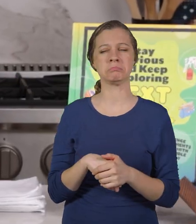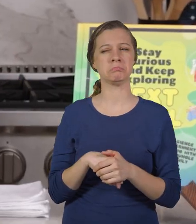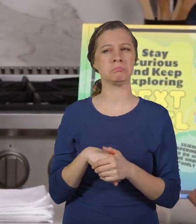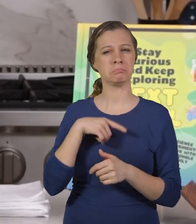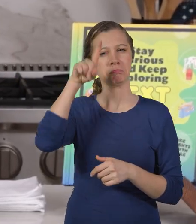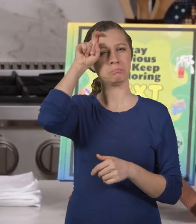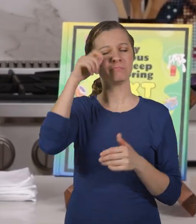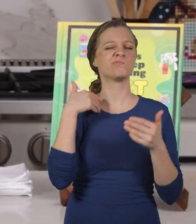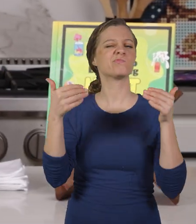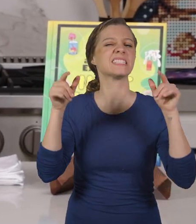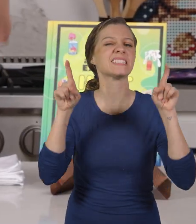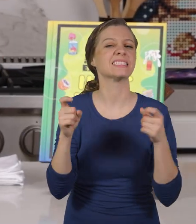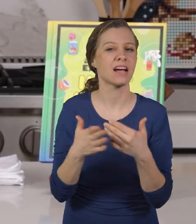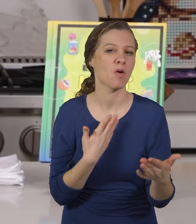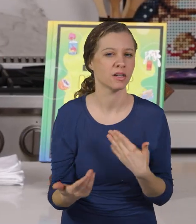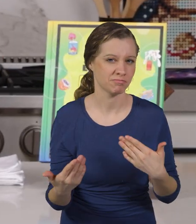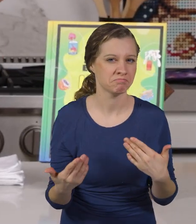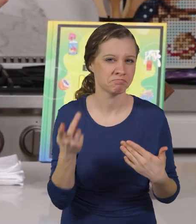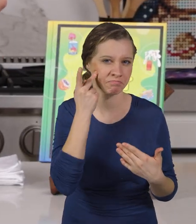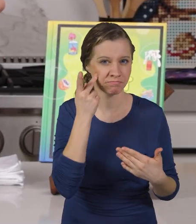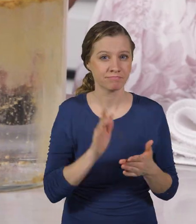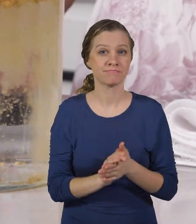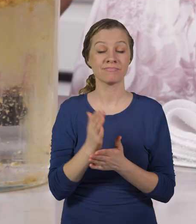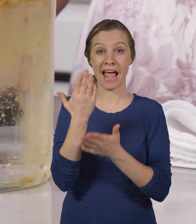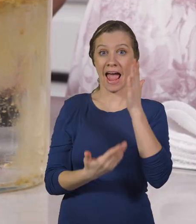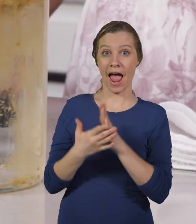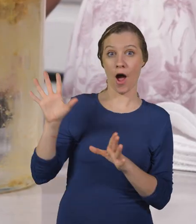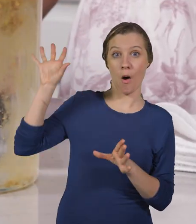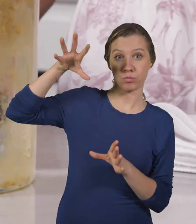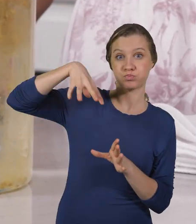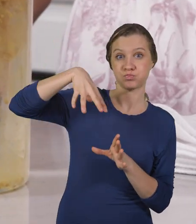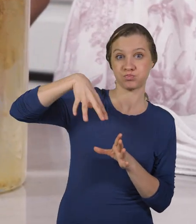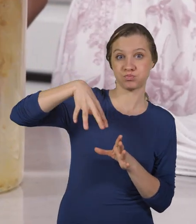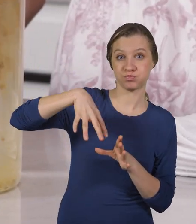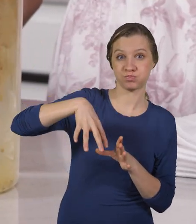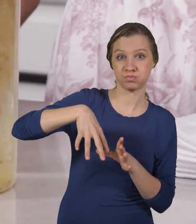well, we'll test this out anyways. And I put my hand in,